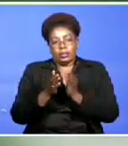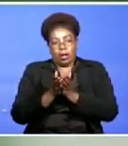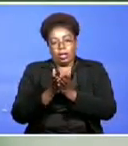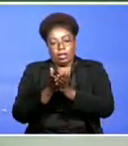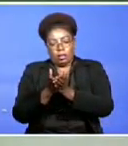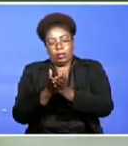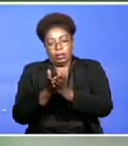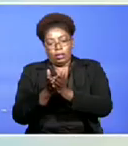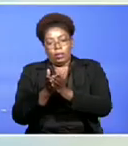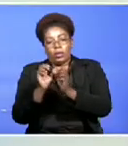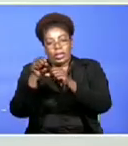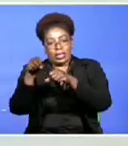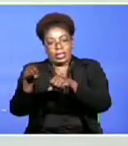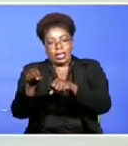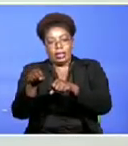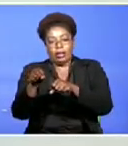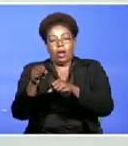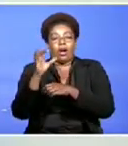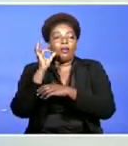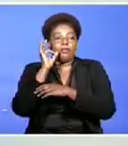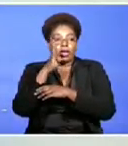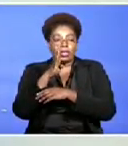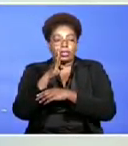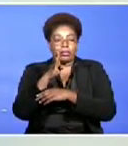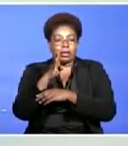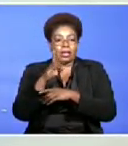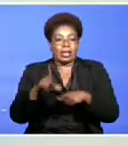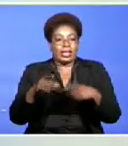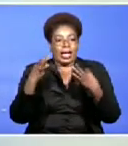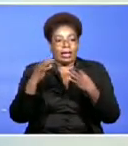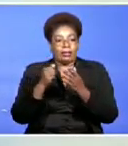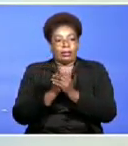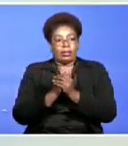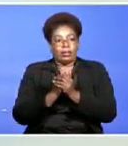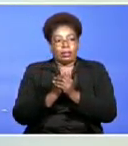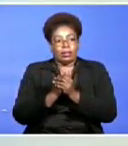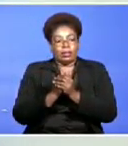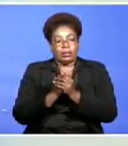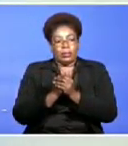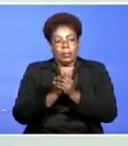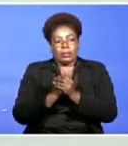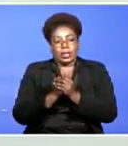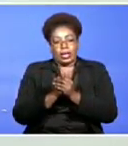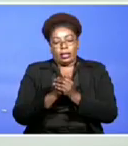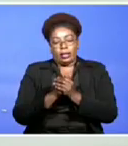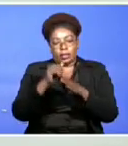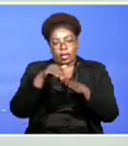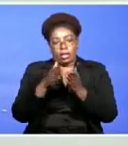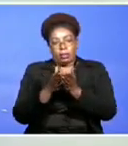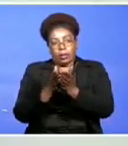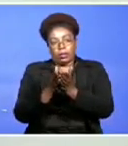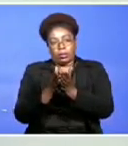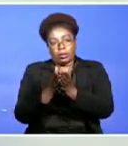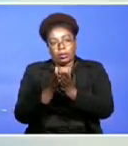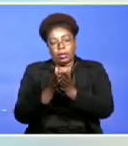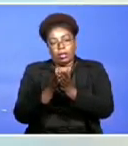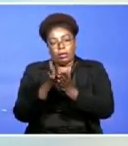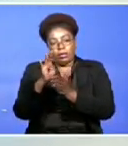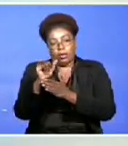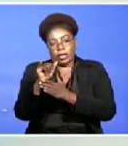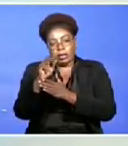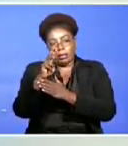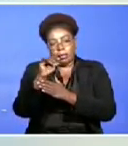Live. Like Tuesday last week, I drove like, but then with 40 miles, Miami. So I